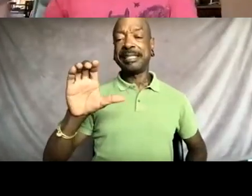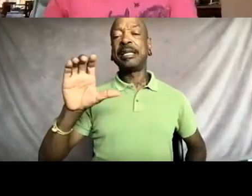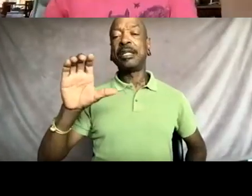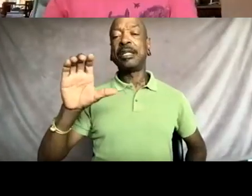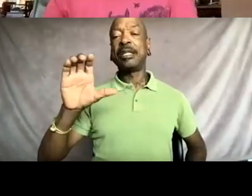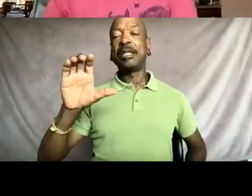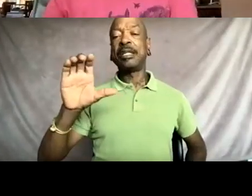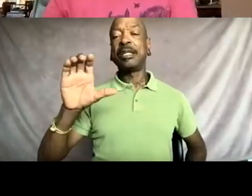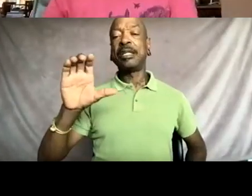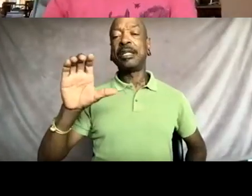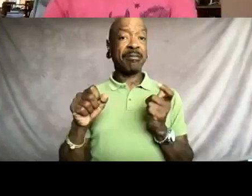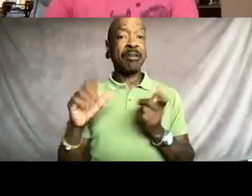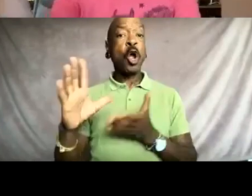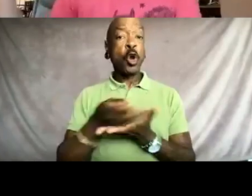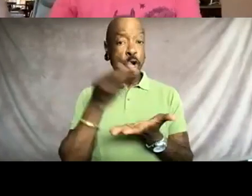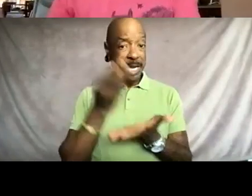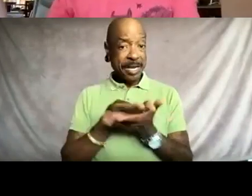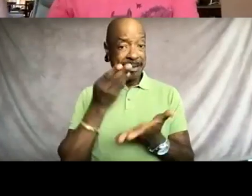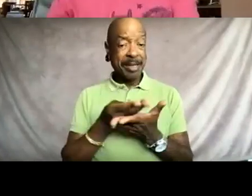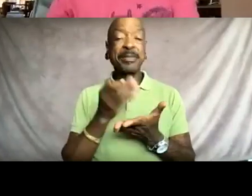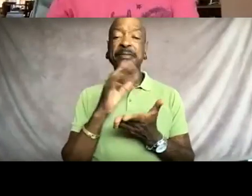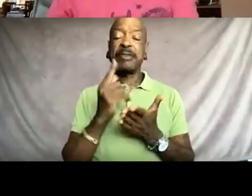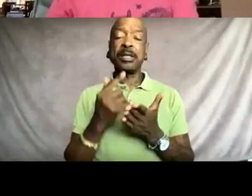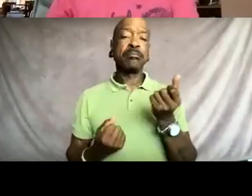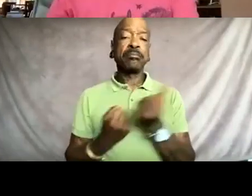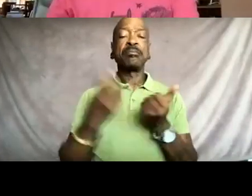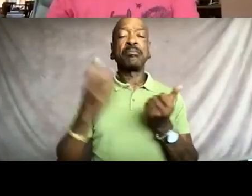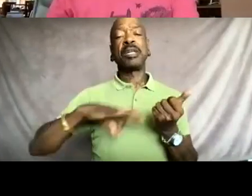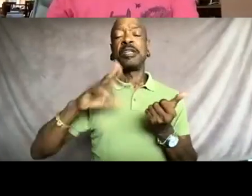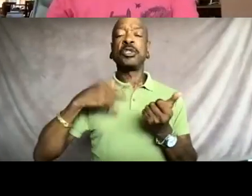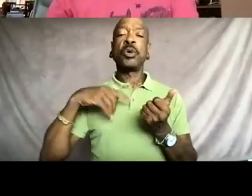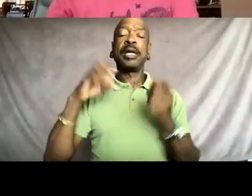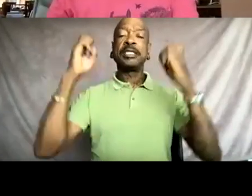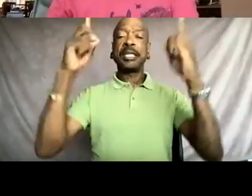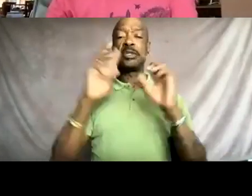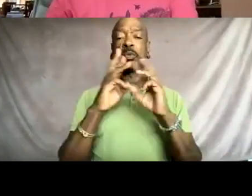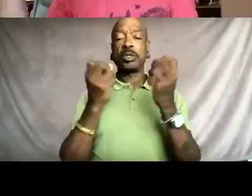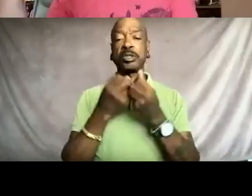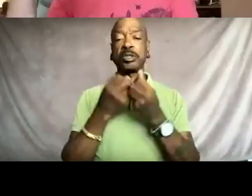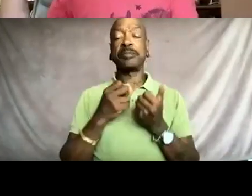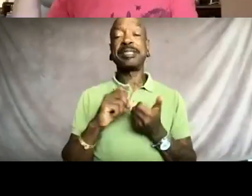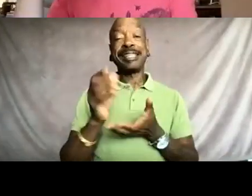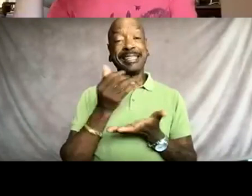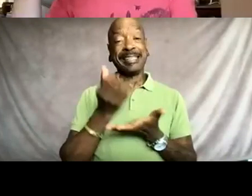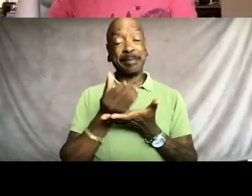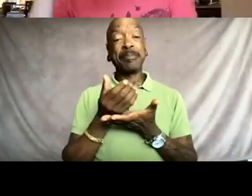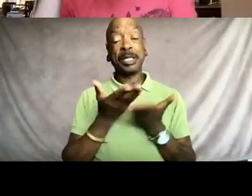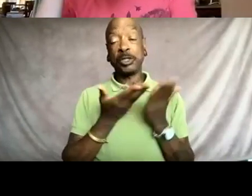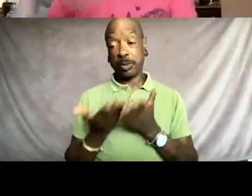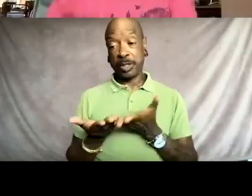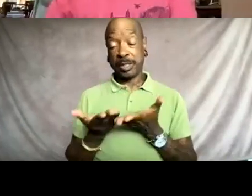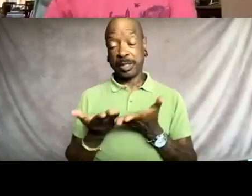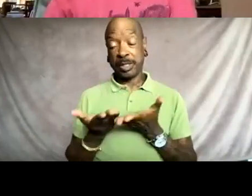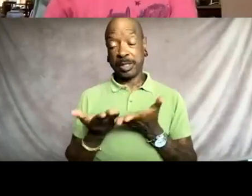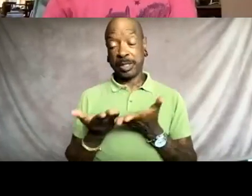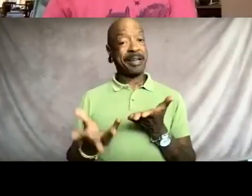they're really designed to advance your charitable or educational workshops, then the income you bring in is fine.